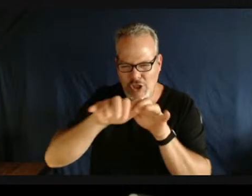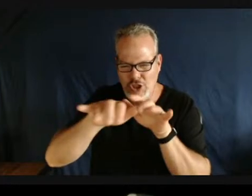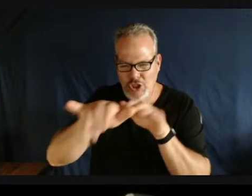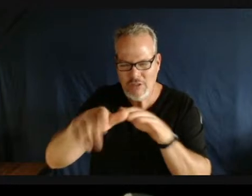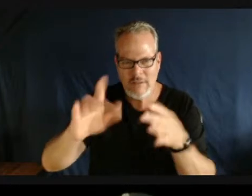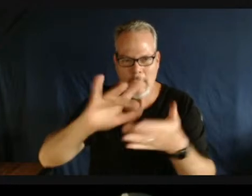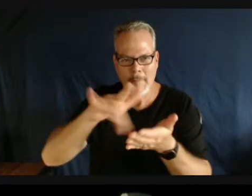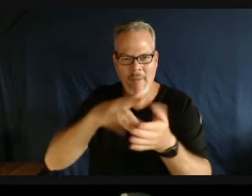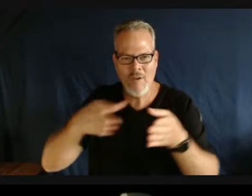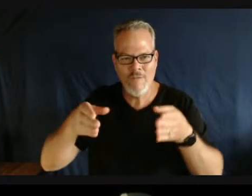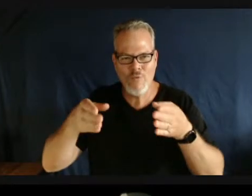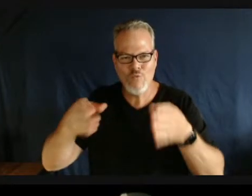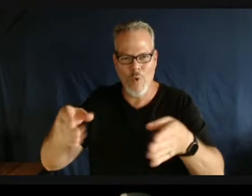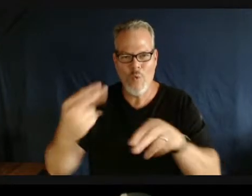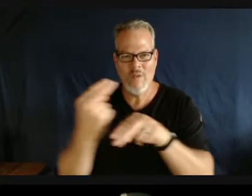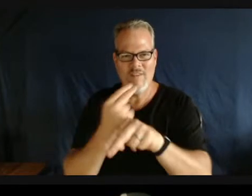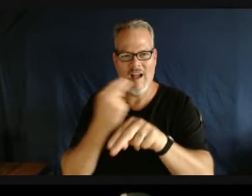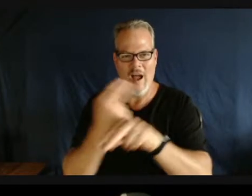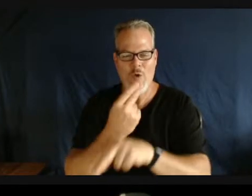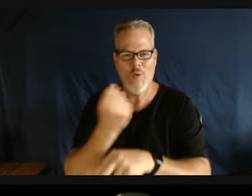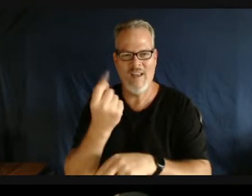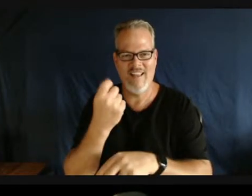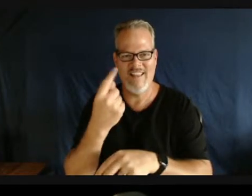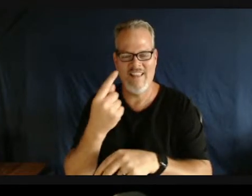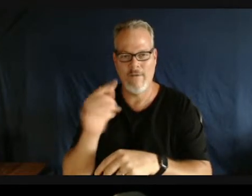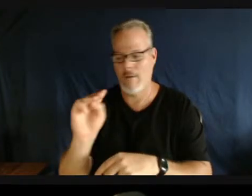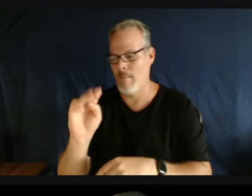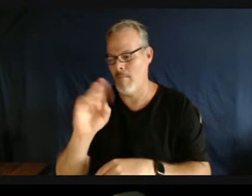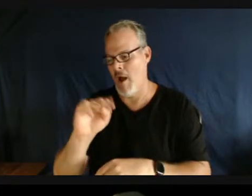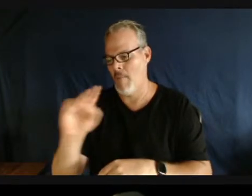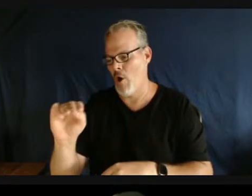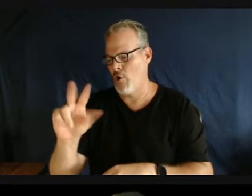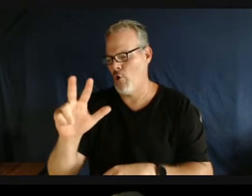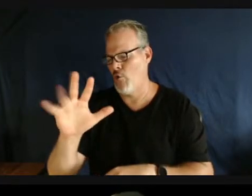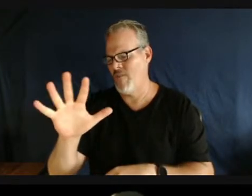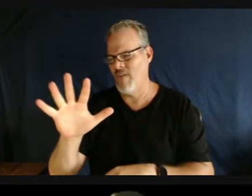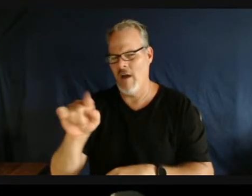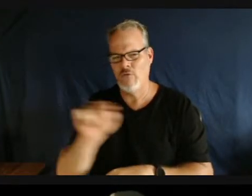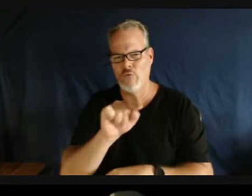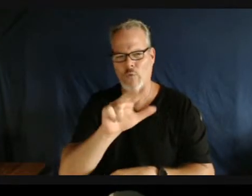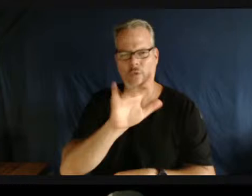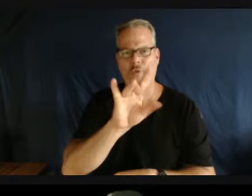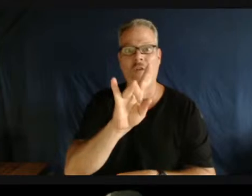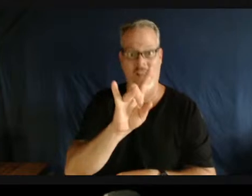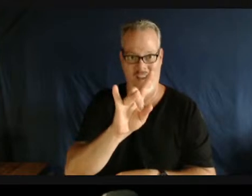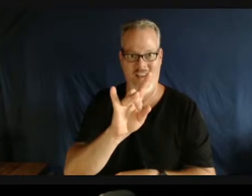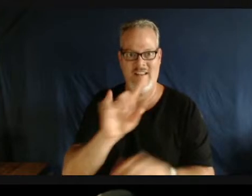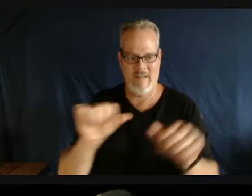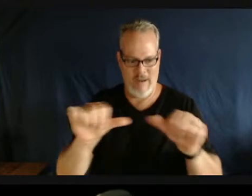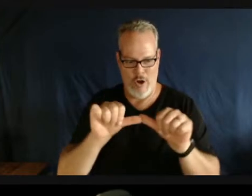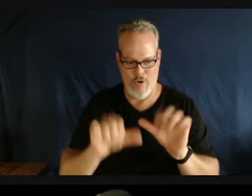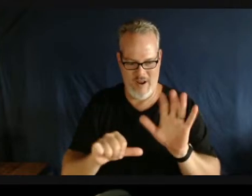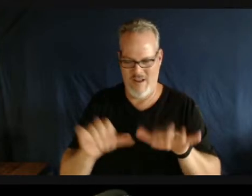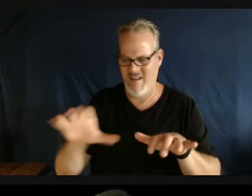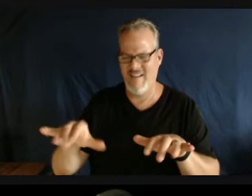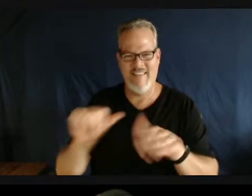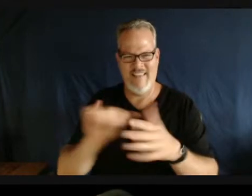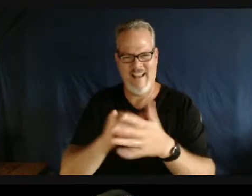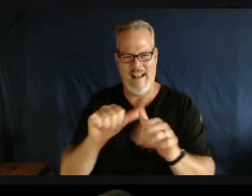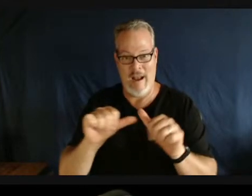down on a highway between those mile markers in the 30s. I want to say 35 to 38, something like that, down there on highway. That